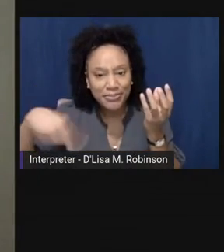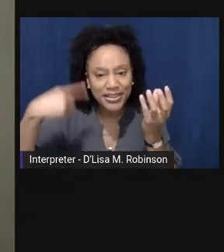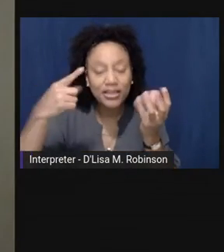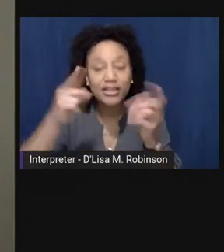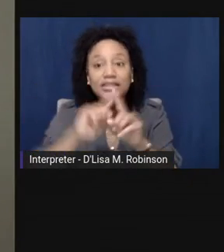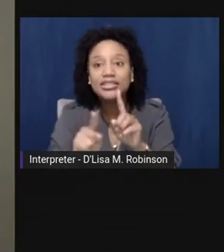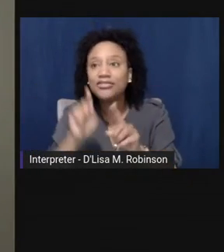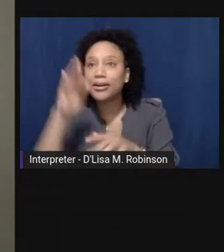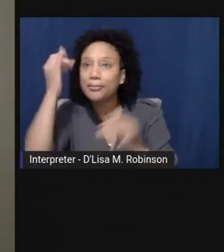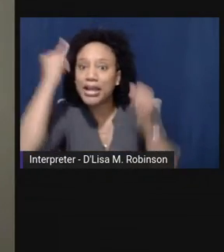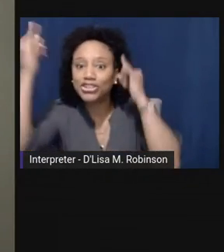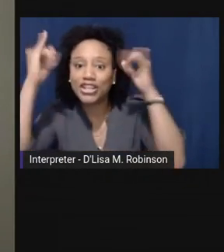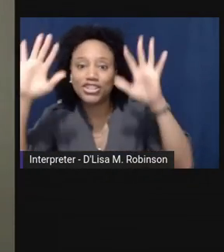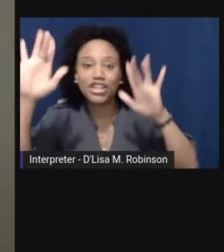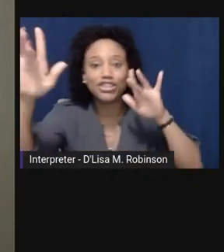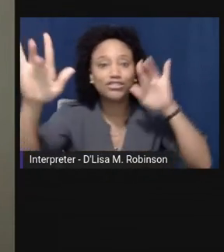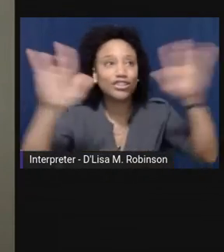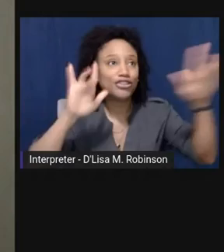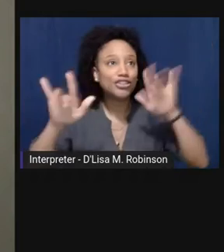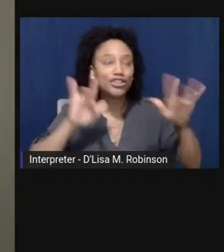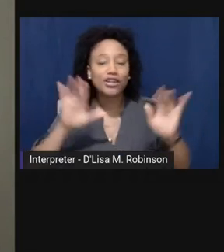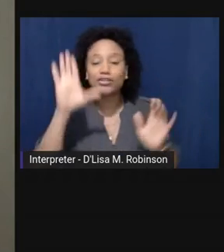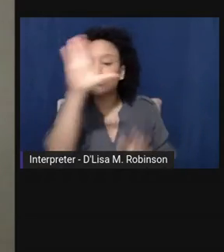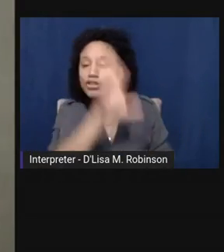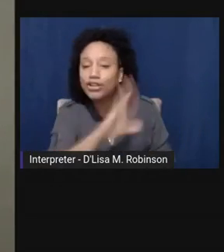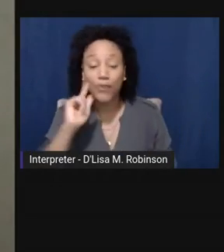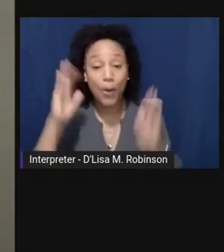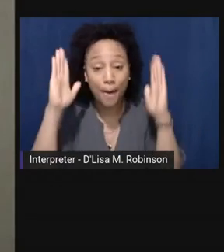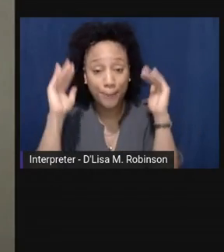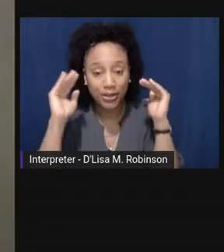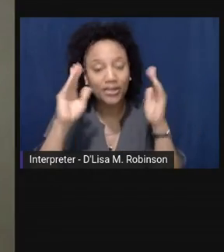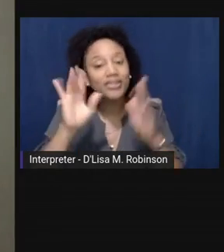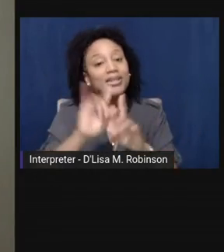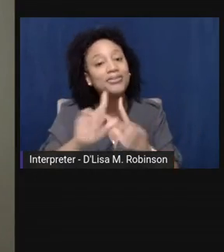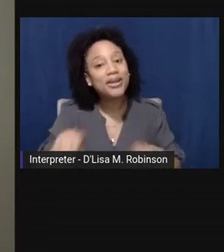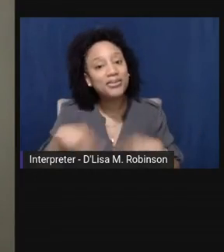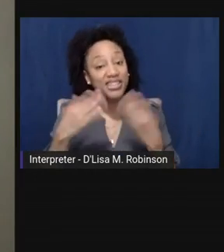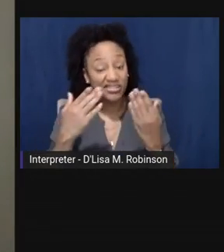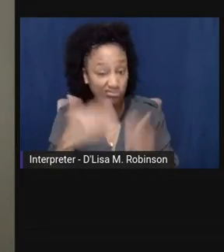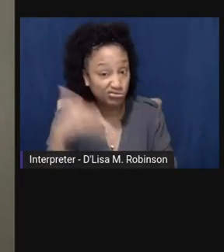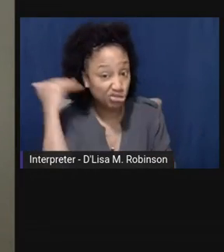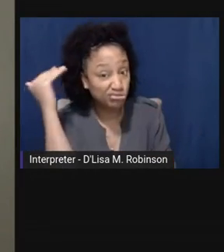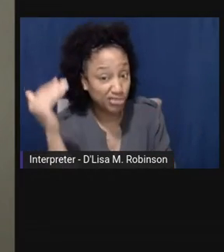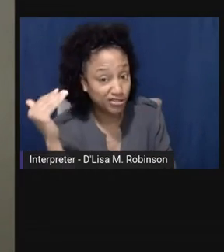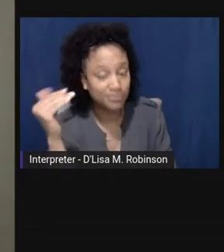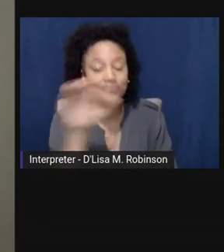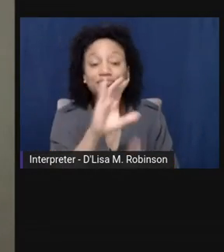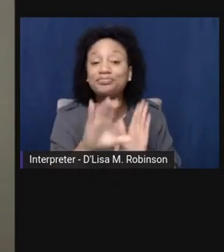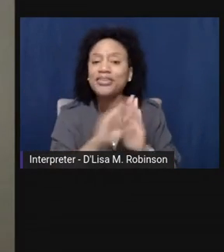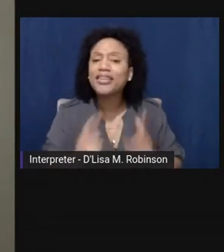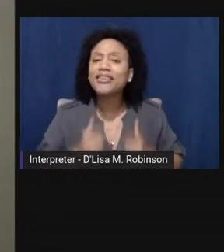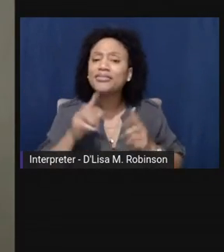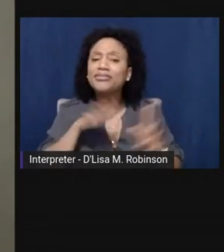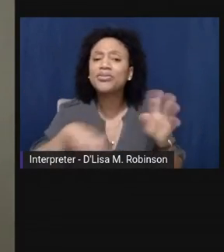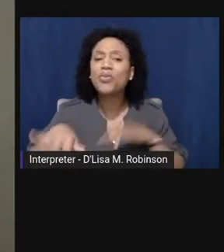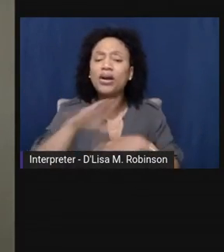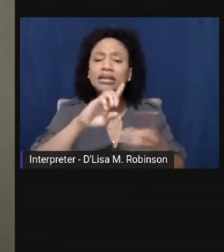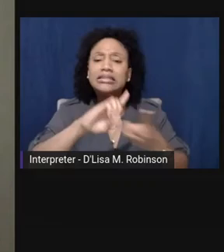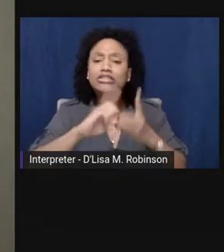imaginary landscapes to explore this quest for hope. It's also giving too much, The characters live in a world of